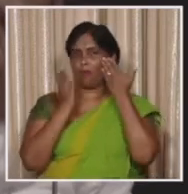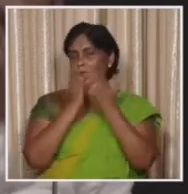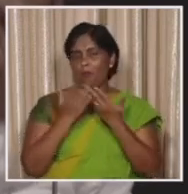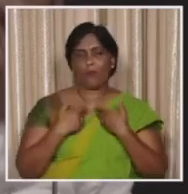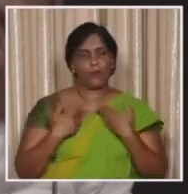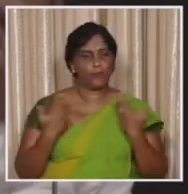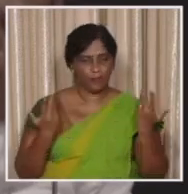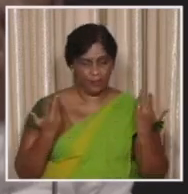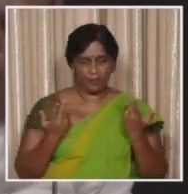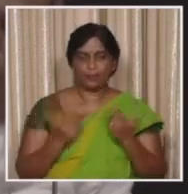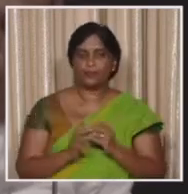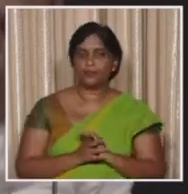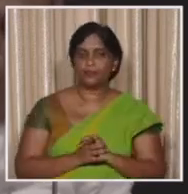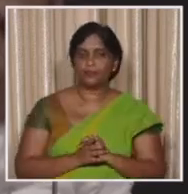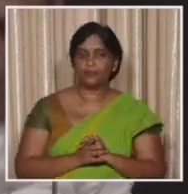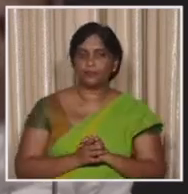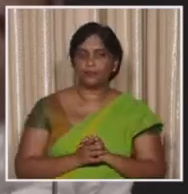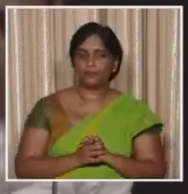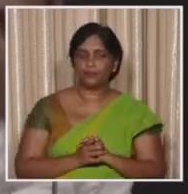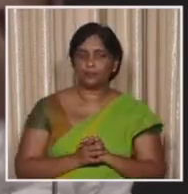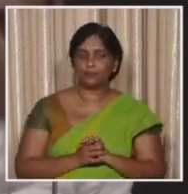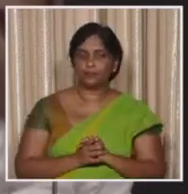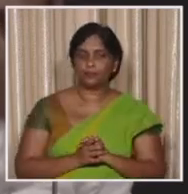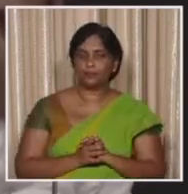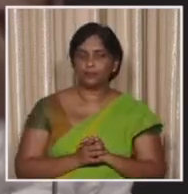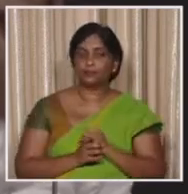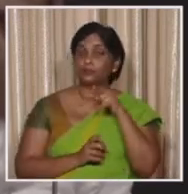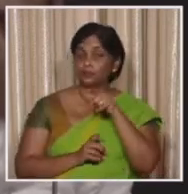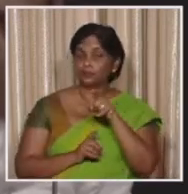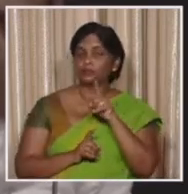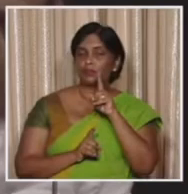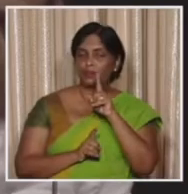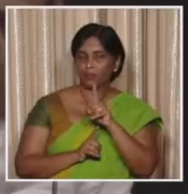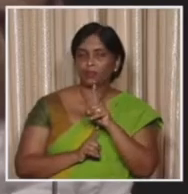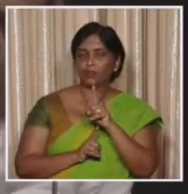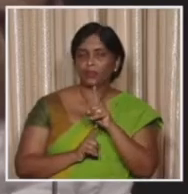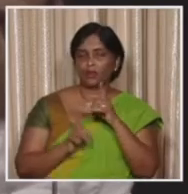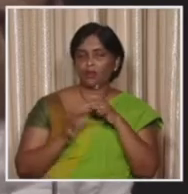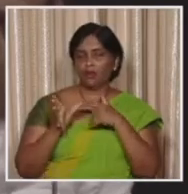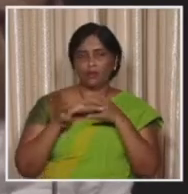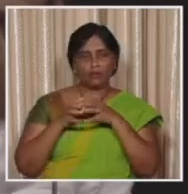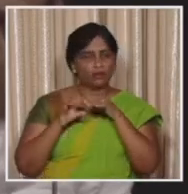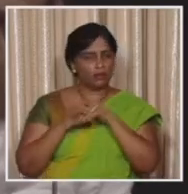quite limited. And there is a monopoly on certain hotels.